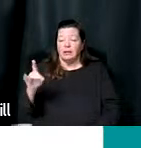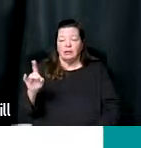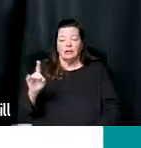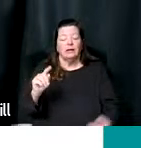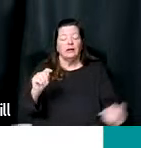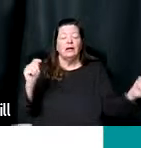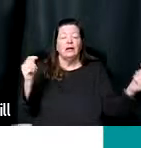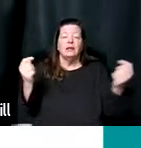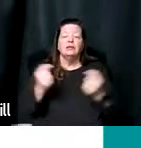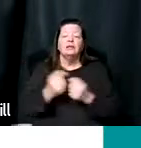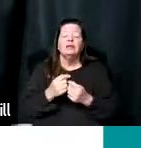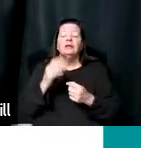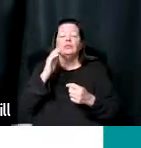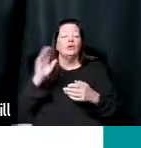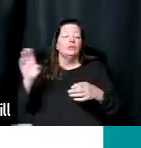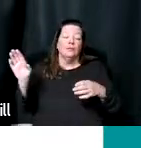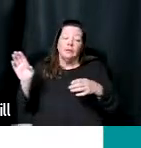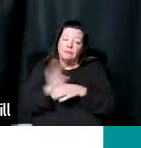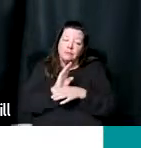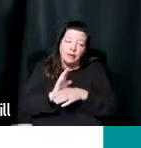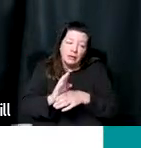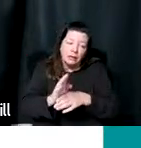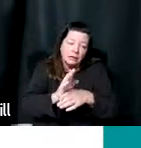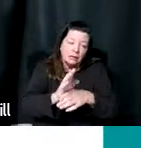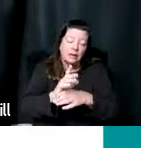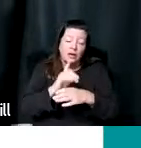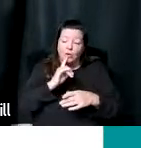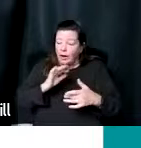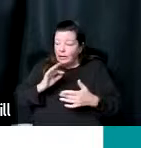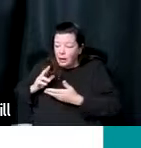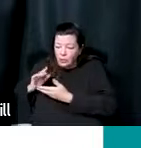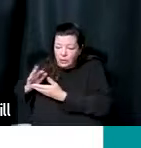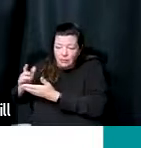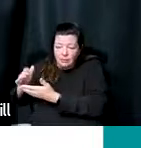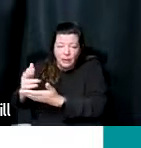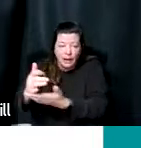tremendously busy. We're currently compiling